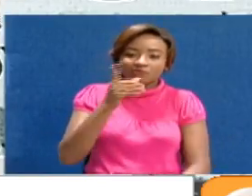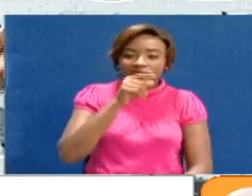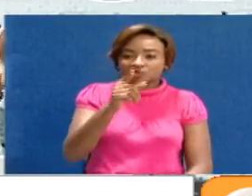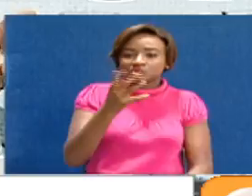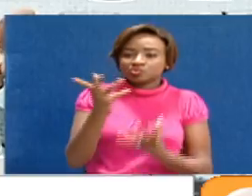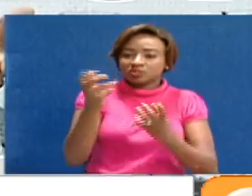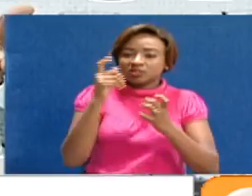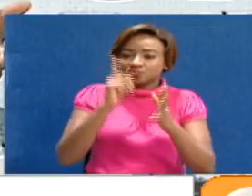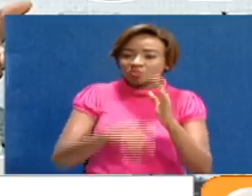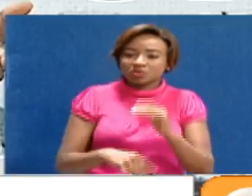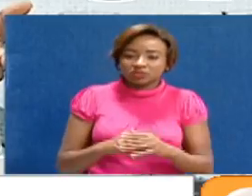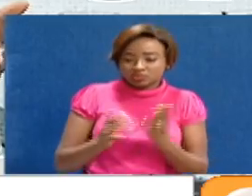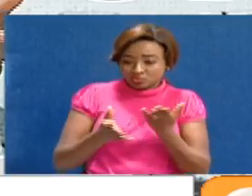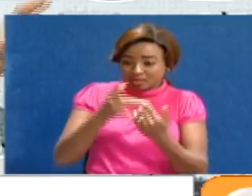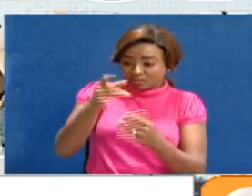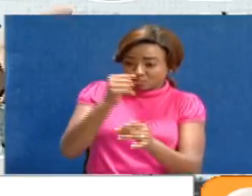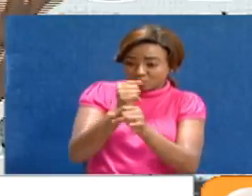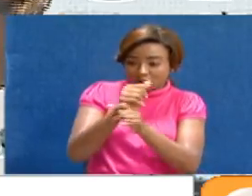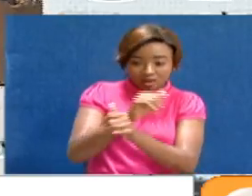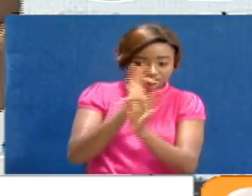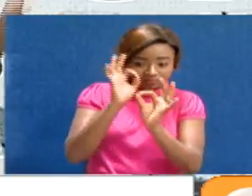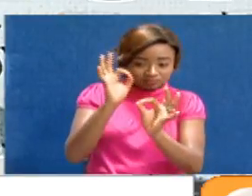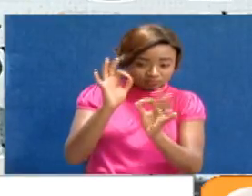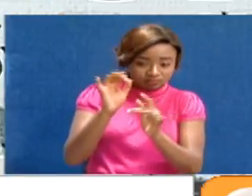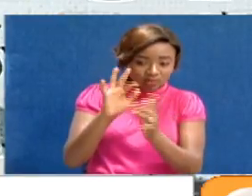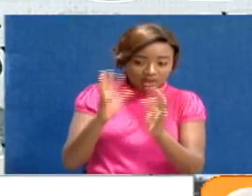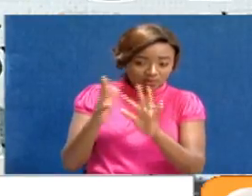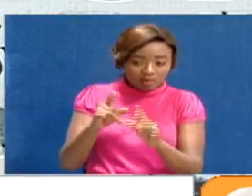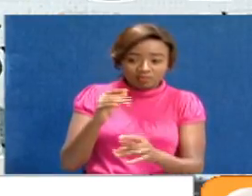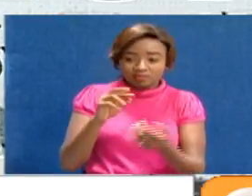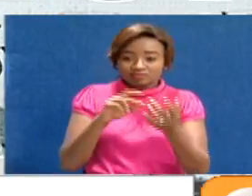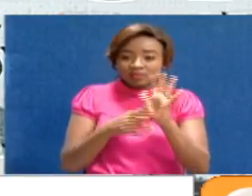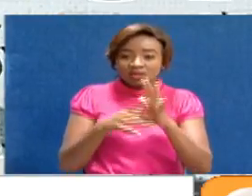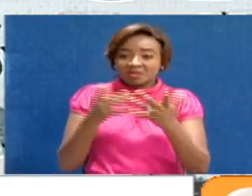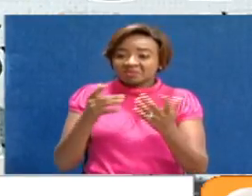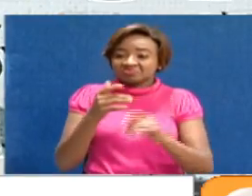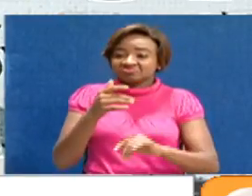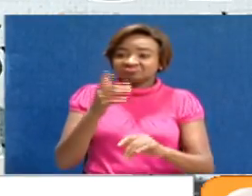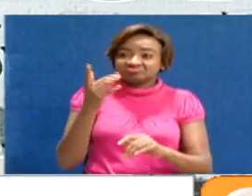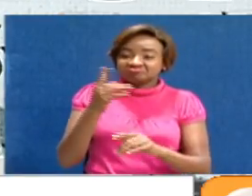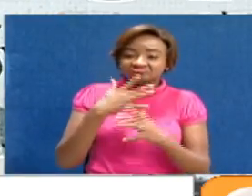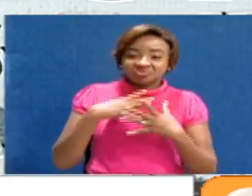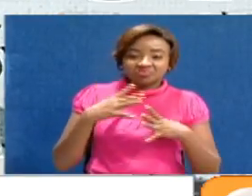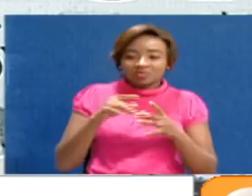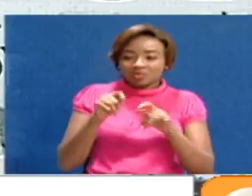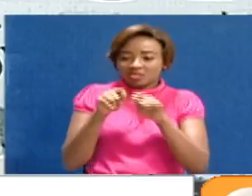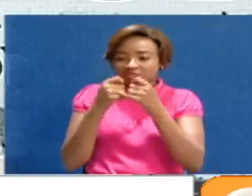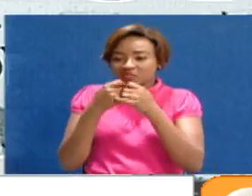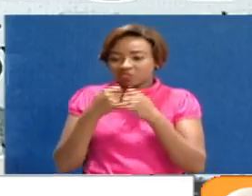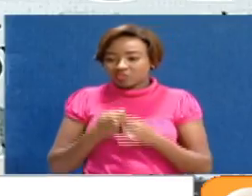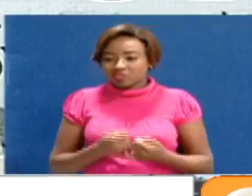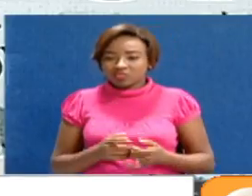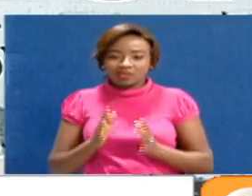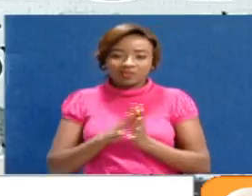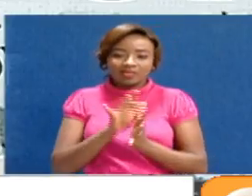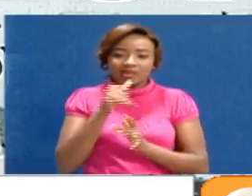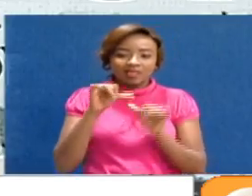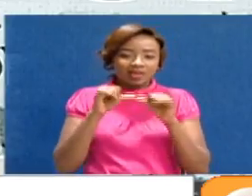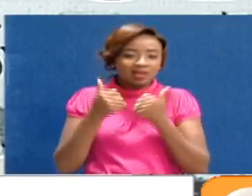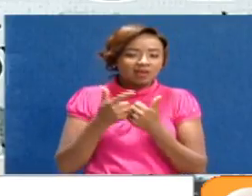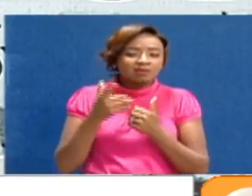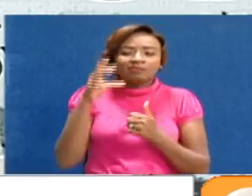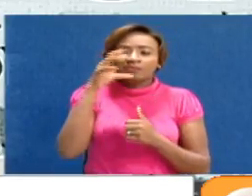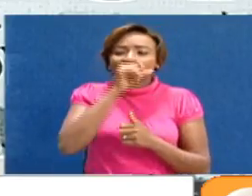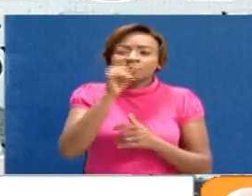empower you even further for your work to be more efficient? Is it a matter of lack of goodwill, bureaucracy with other investigation agencies? What